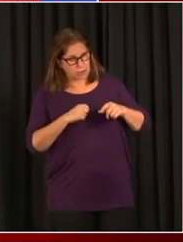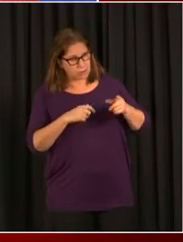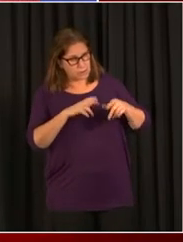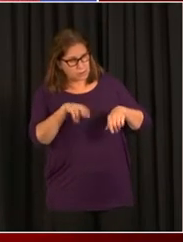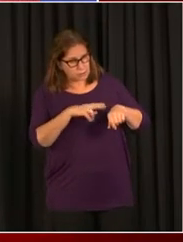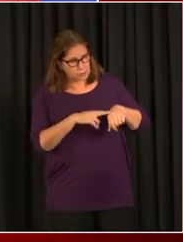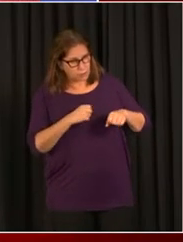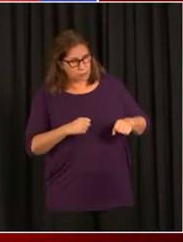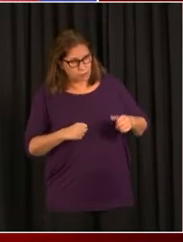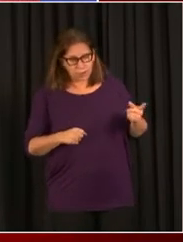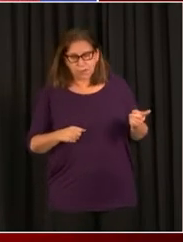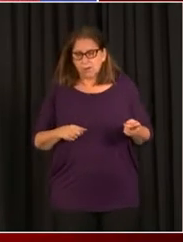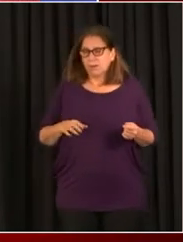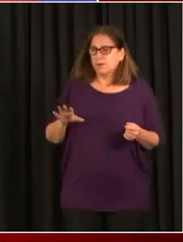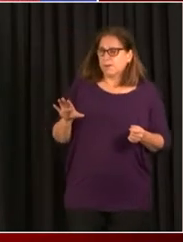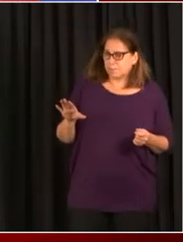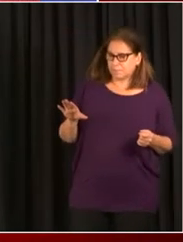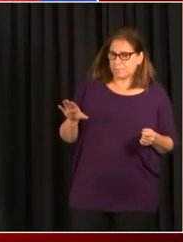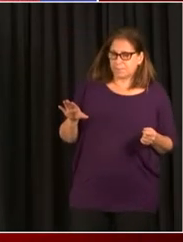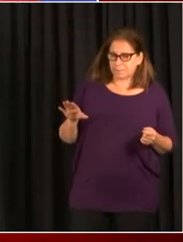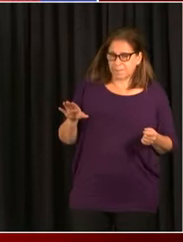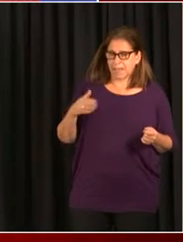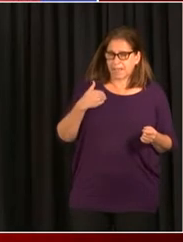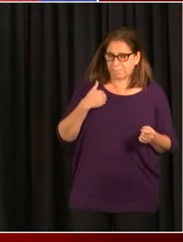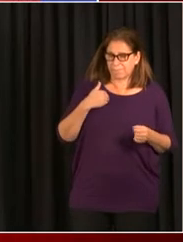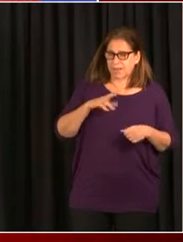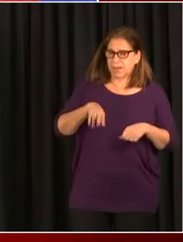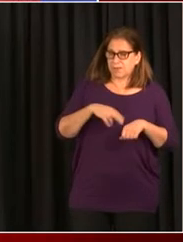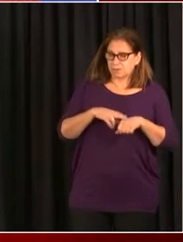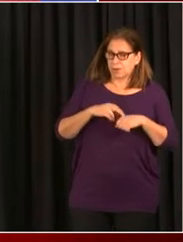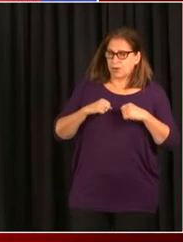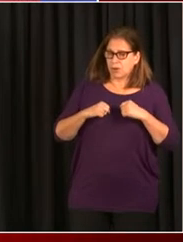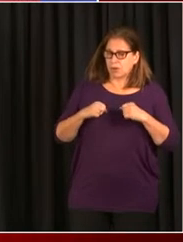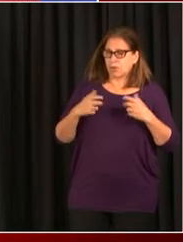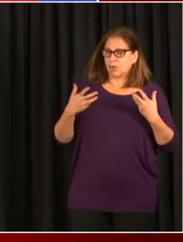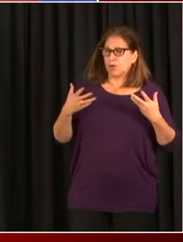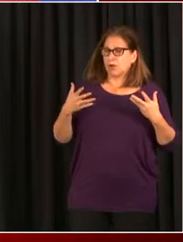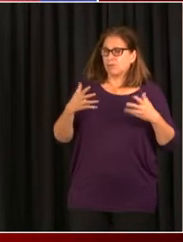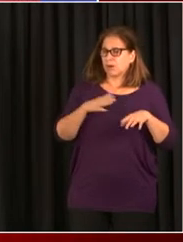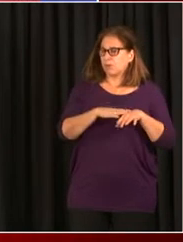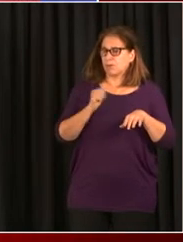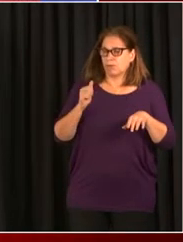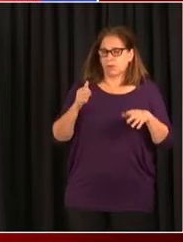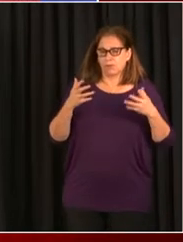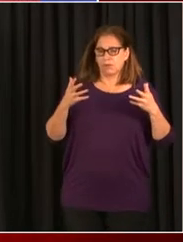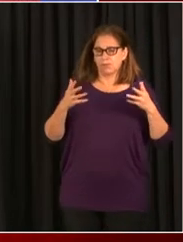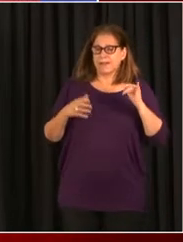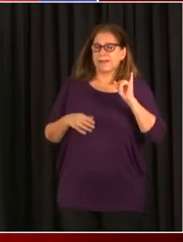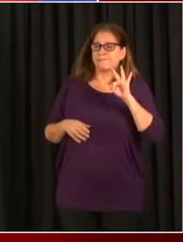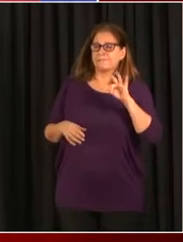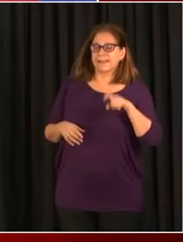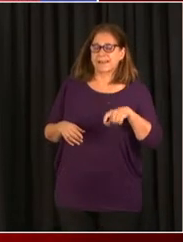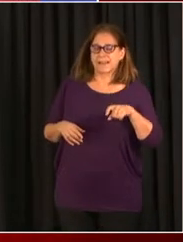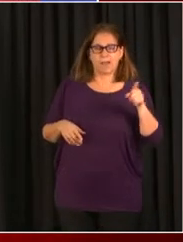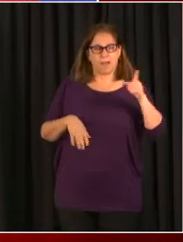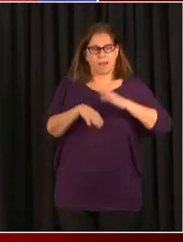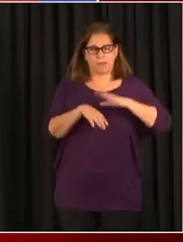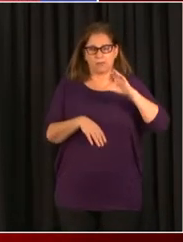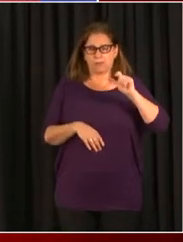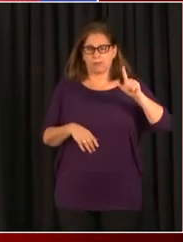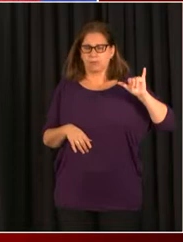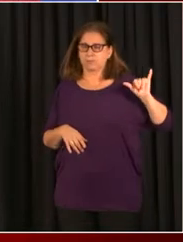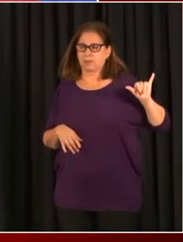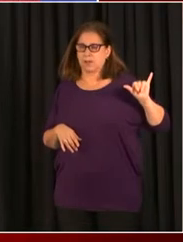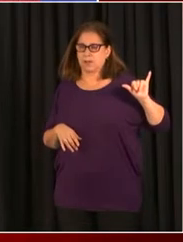As you know, we have the Guard called up now, and if we need them, we will use them. Typically, they have helped